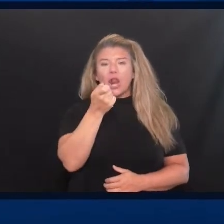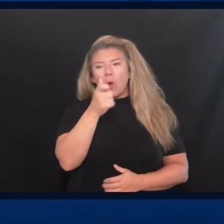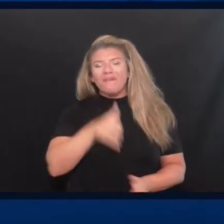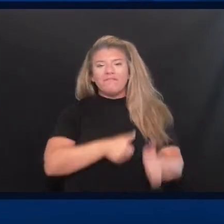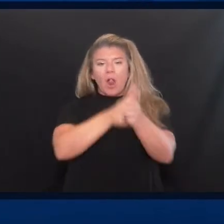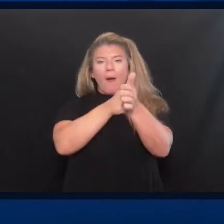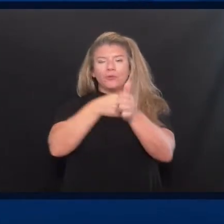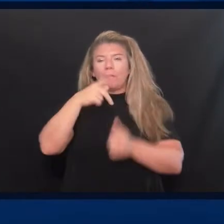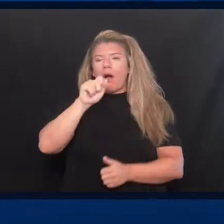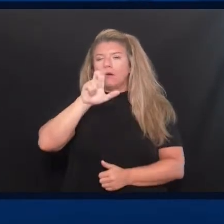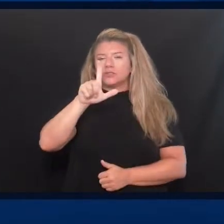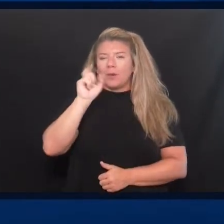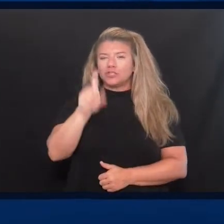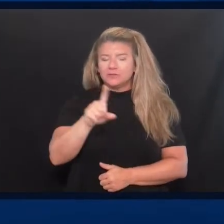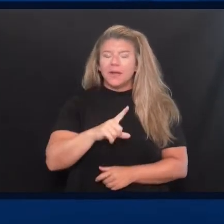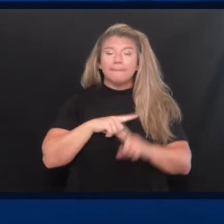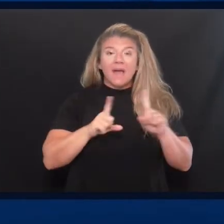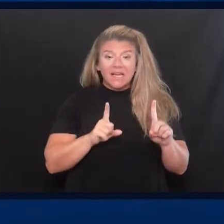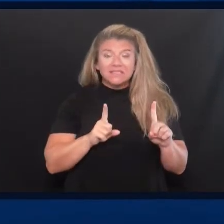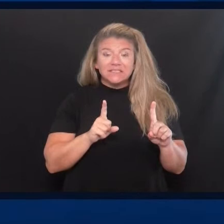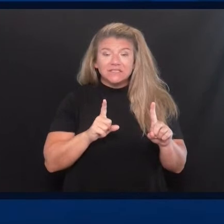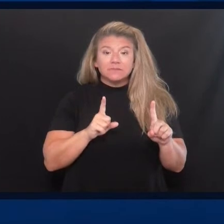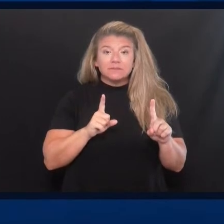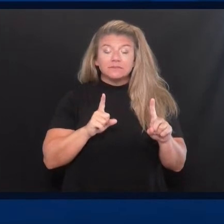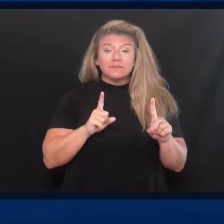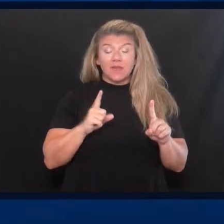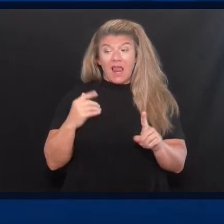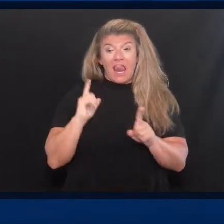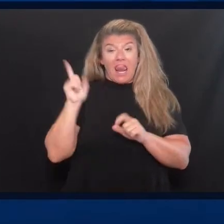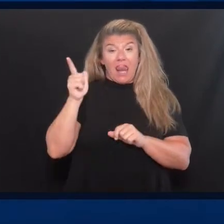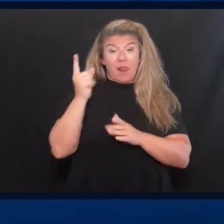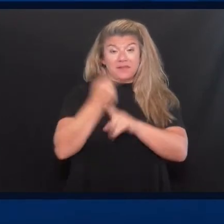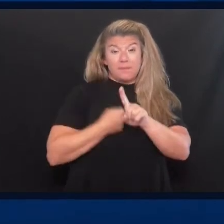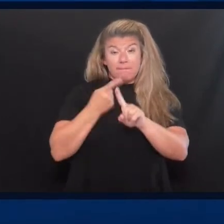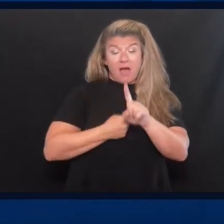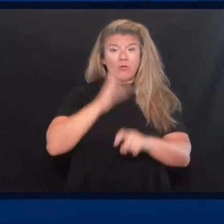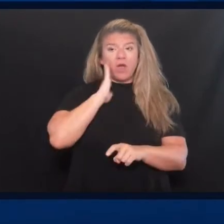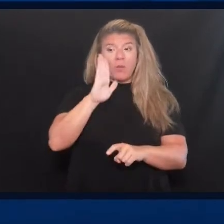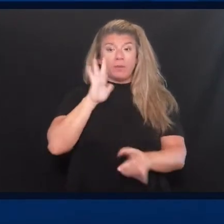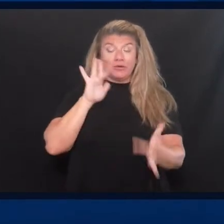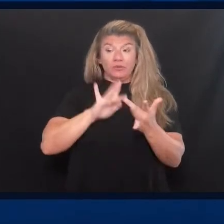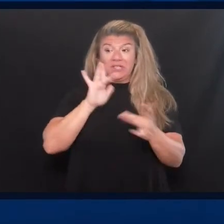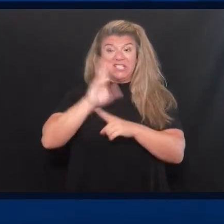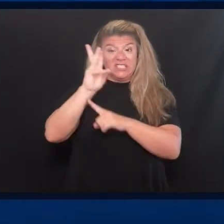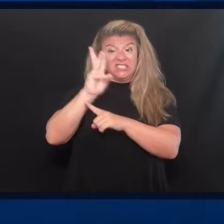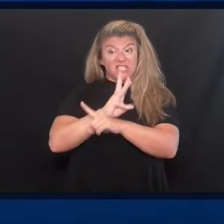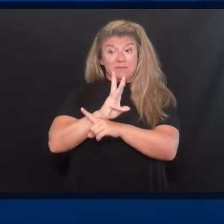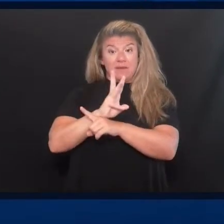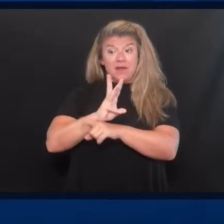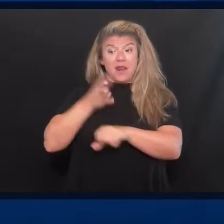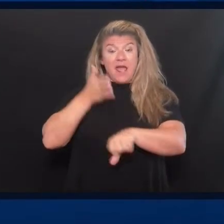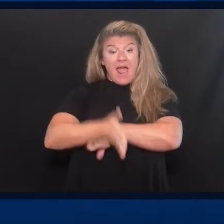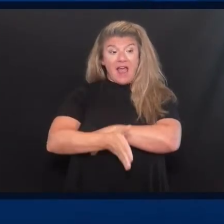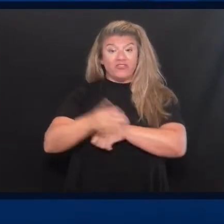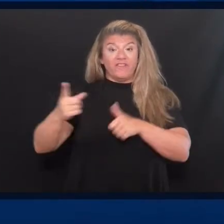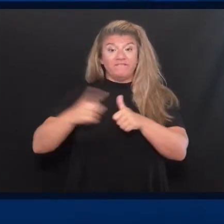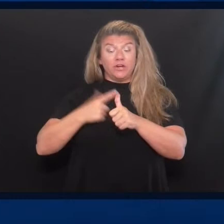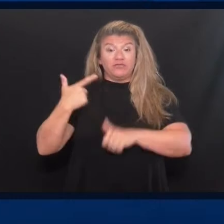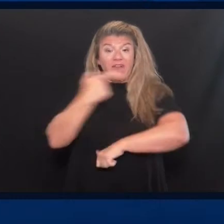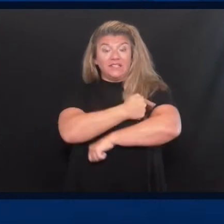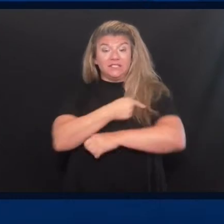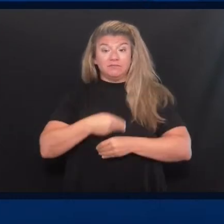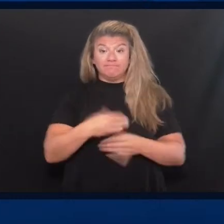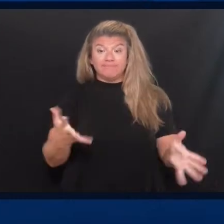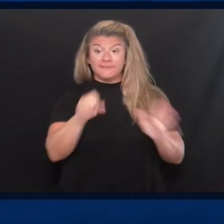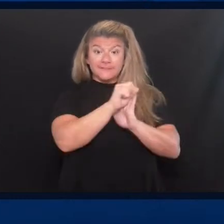to Paul's, but later this month, we will be reaching the 6-month mark after the first vaccines were administered in the state to